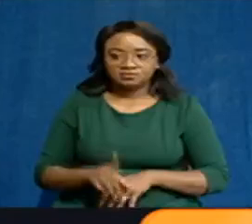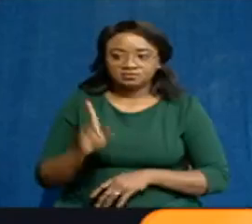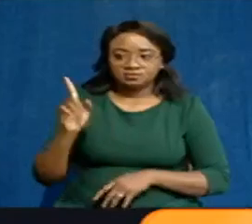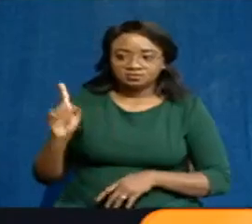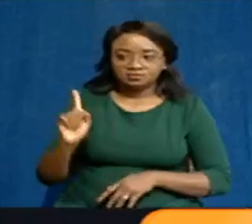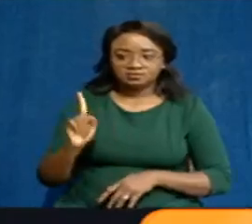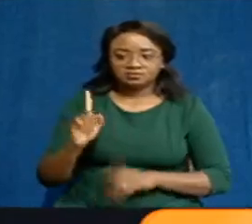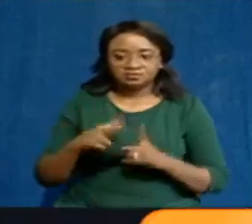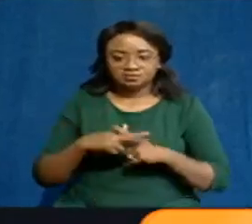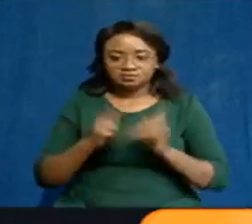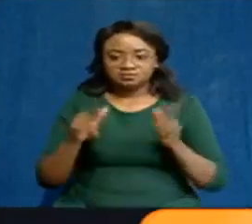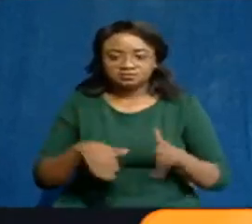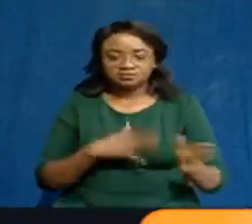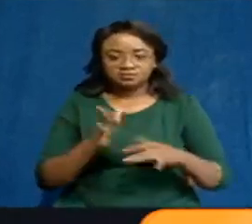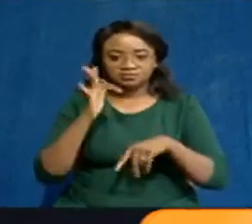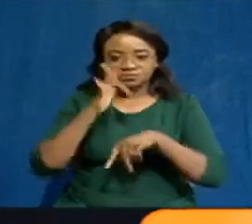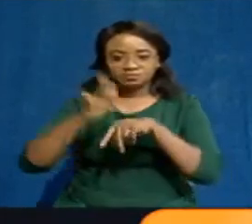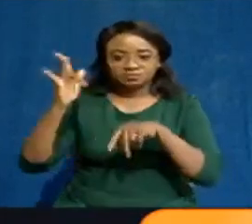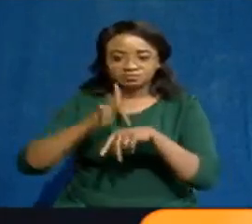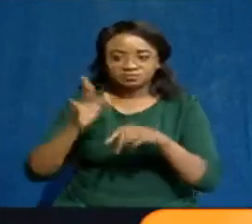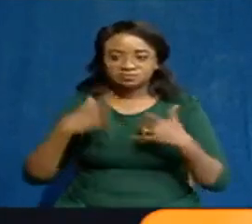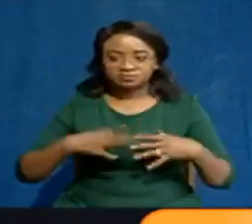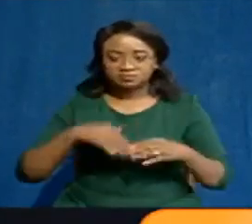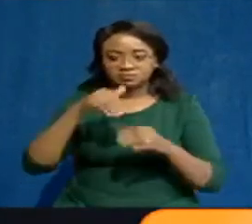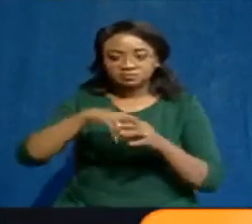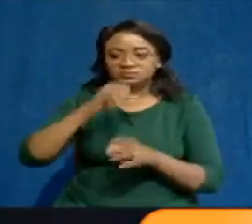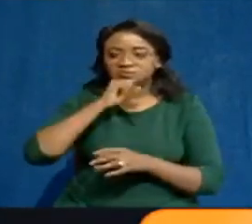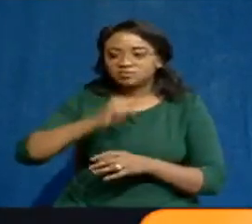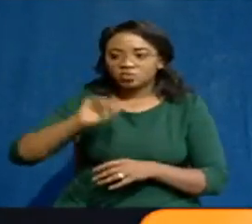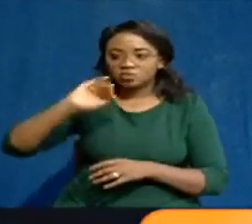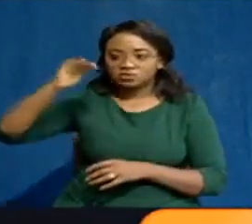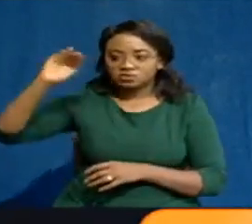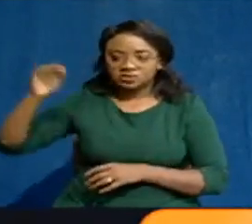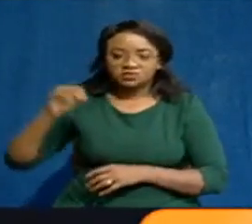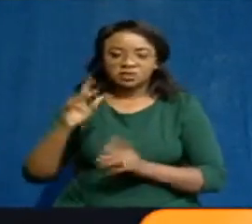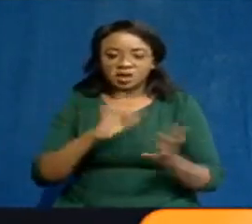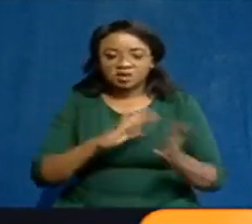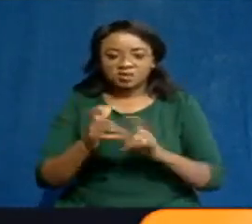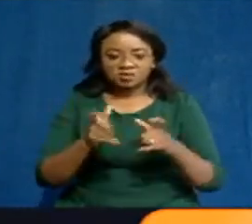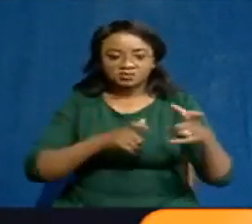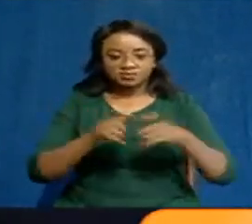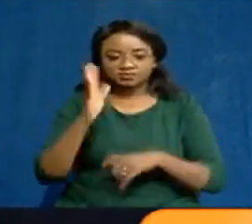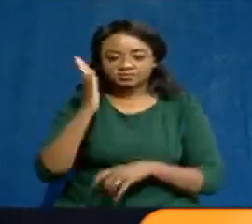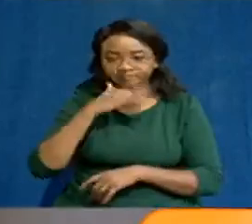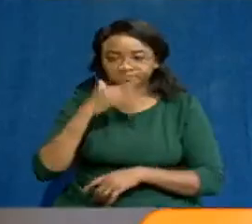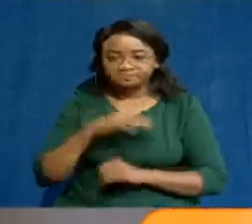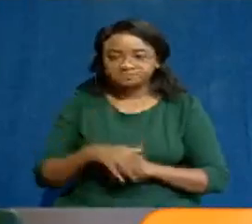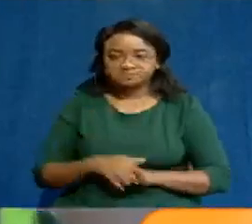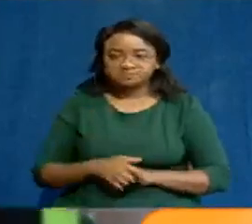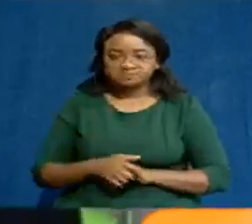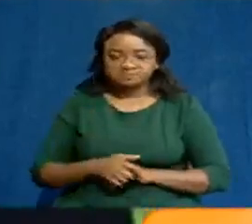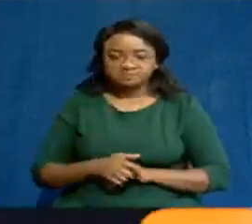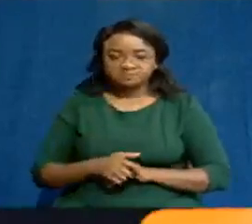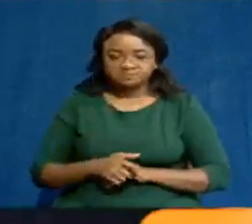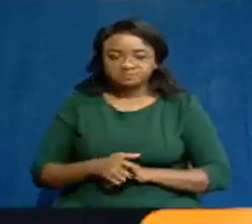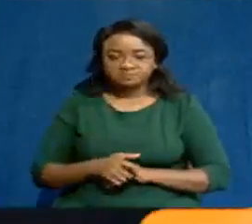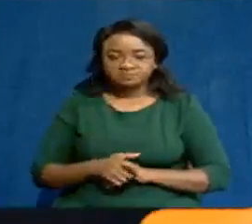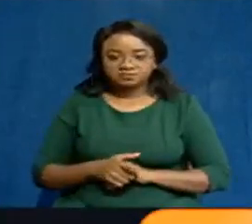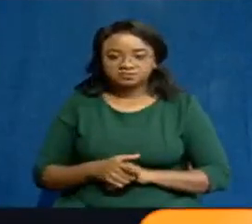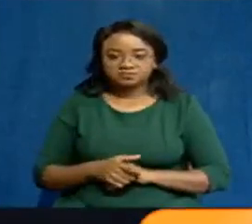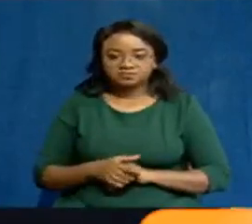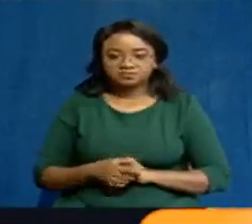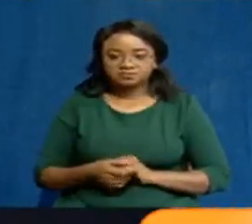on sensitizing women within Old Town on proper waste management, as Dr. Tayba believes women are the drivers of change in